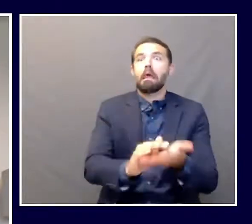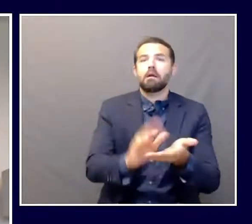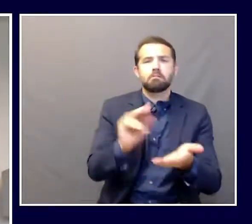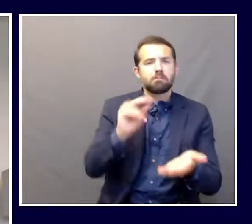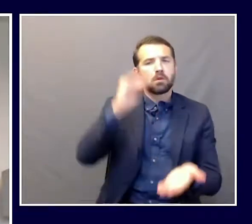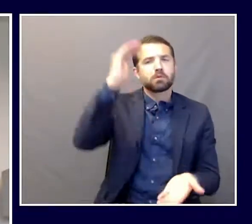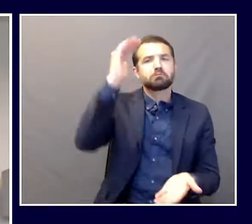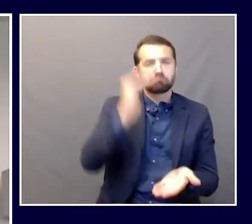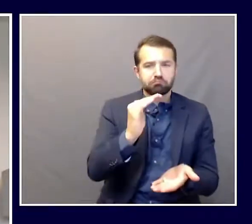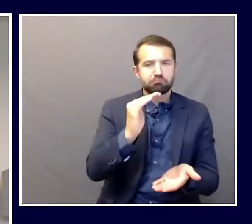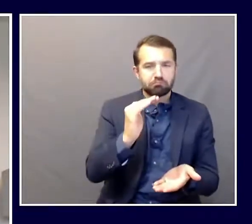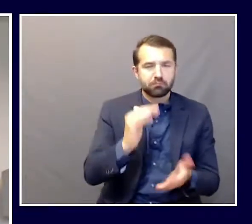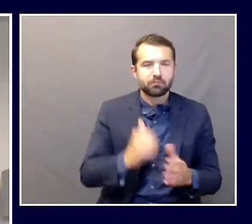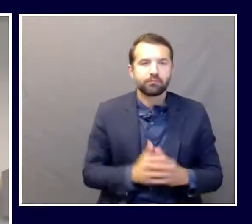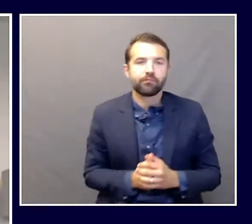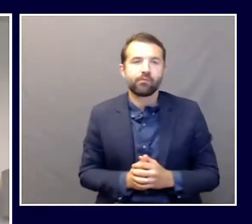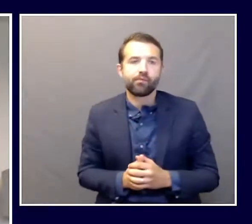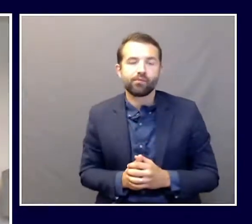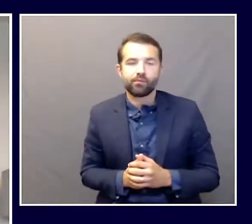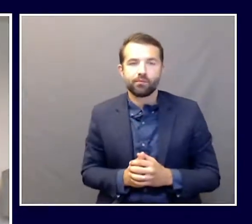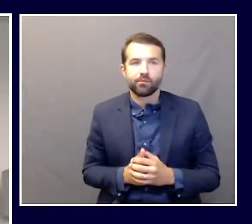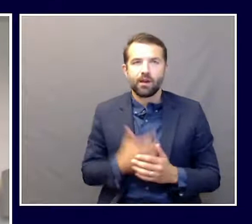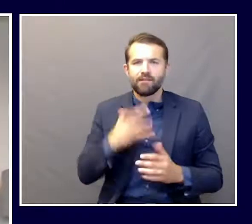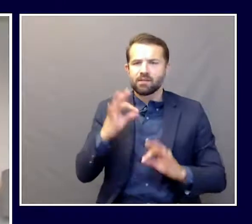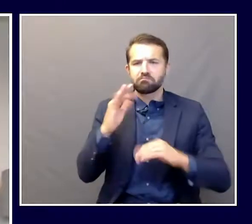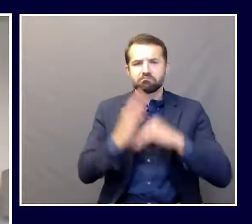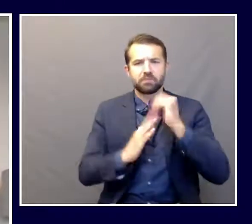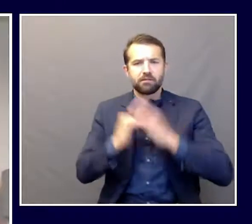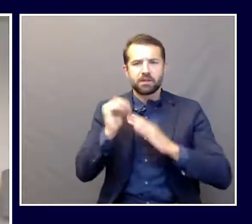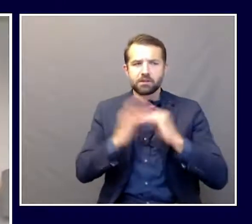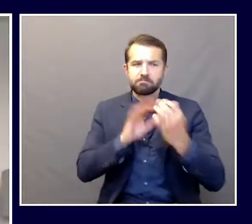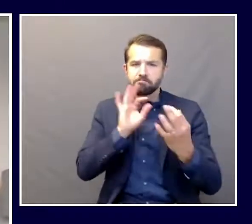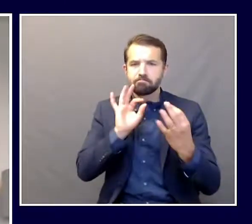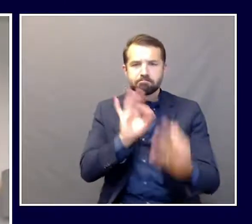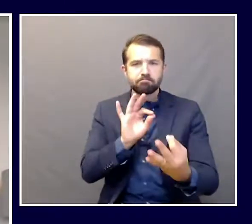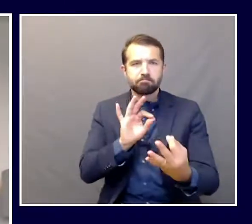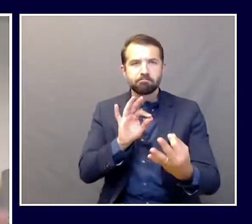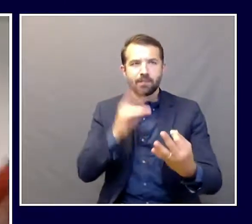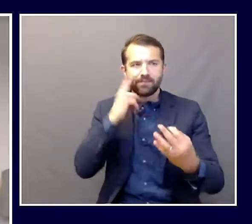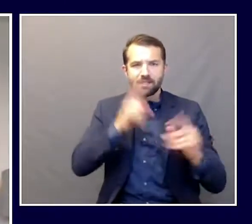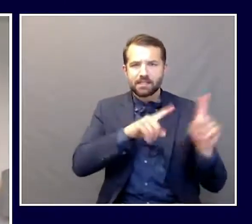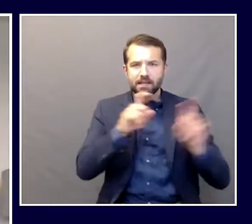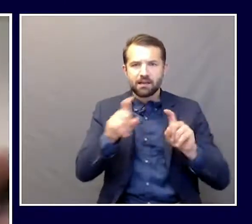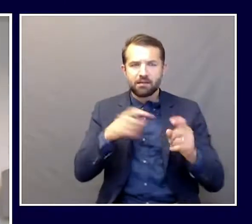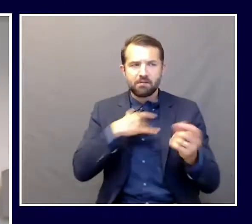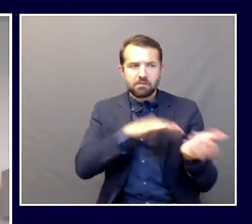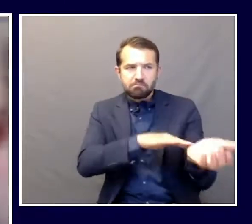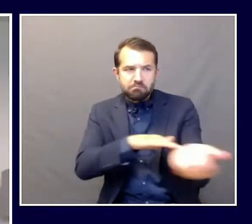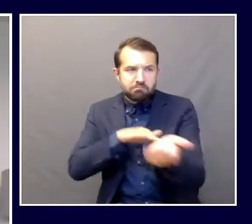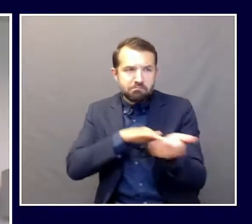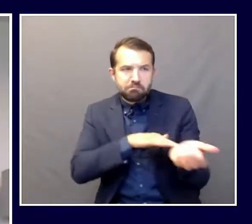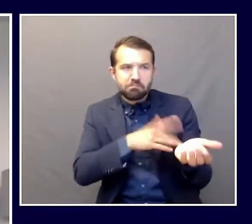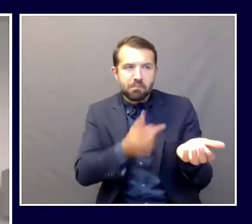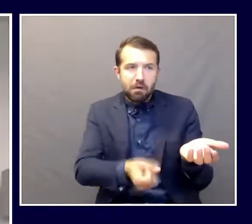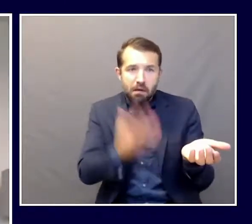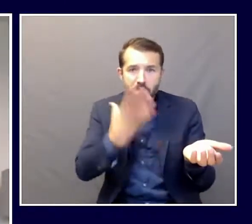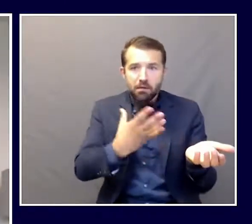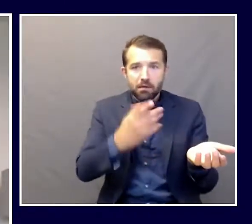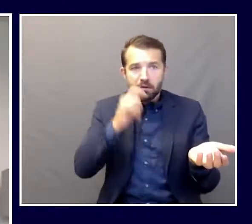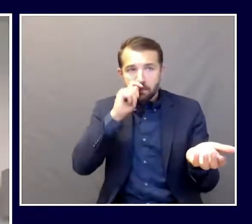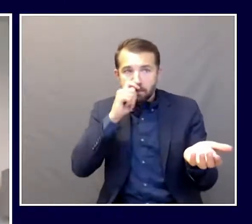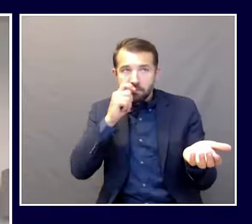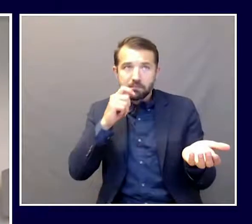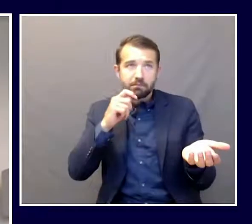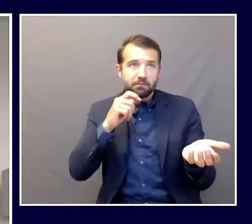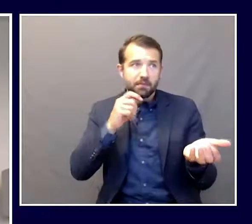good ballpark to allow us to have confidence in the fact that the cases we're seeing are a good representation of the cases that are out